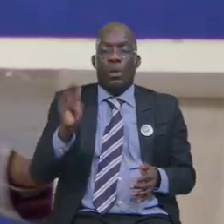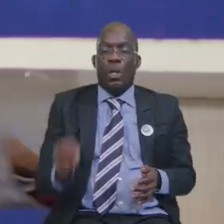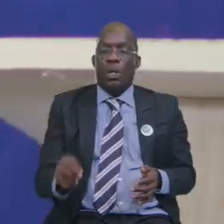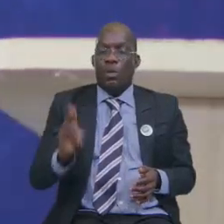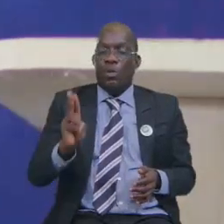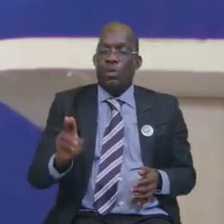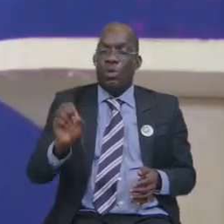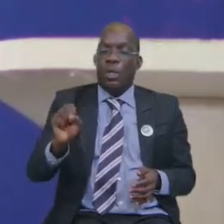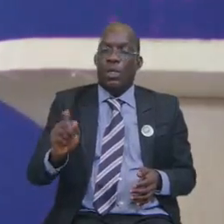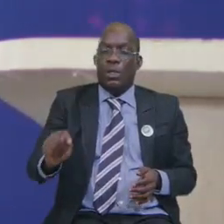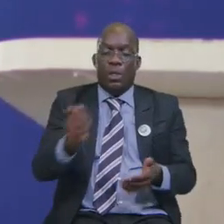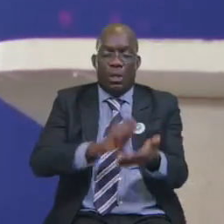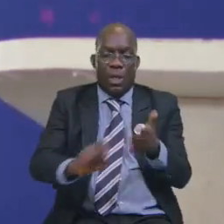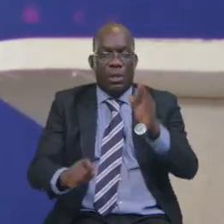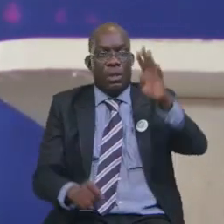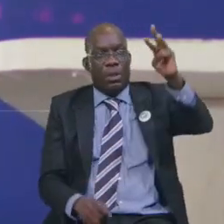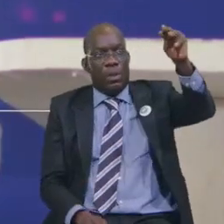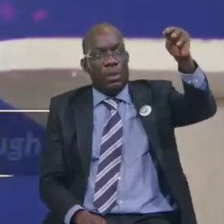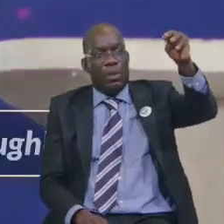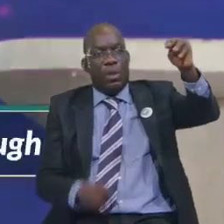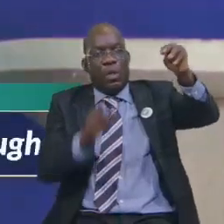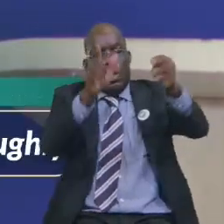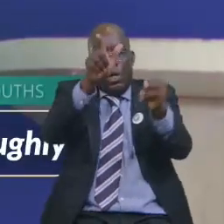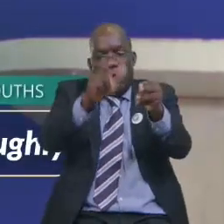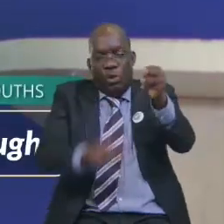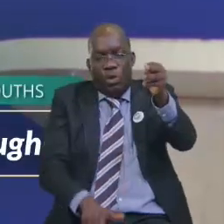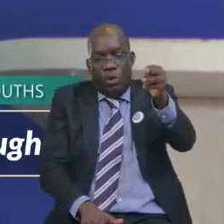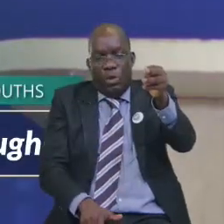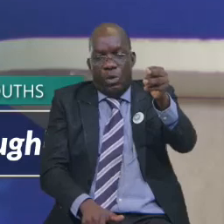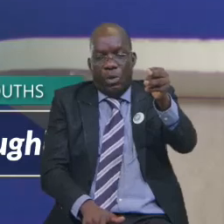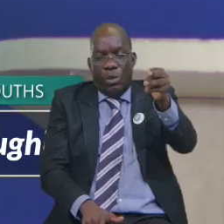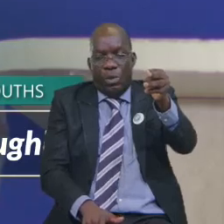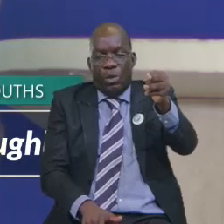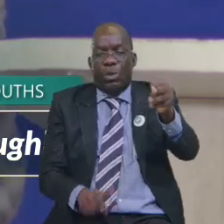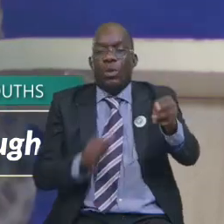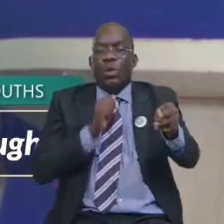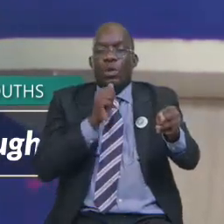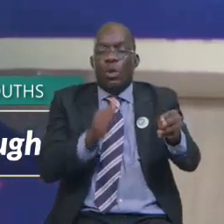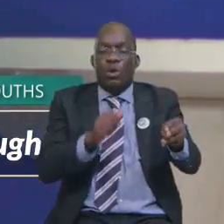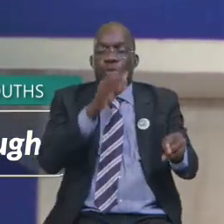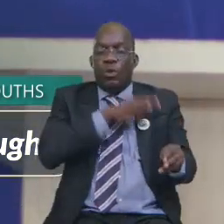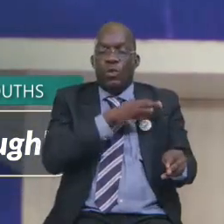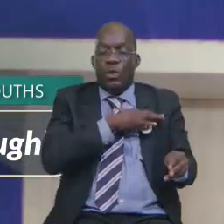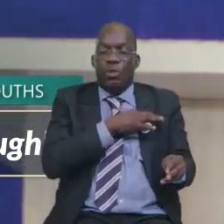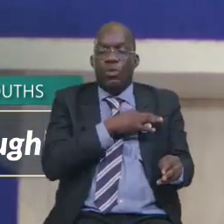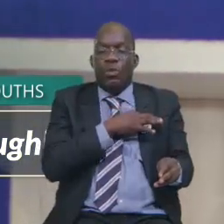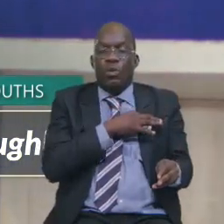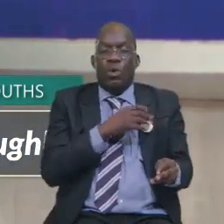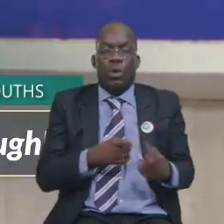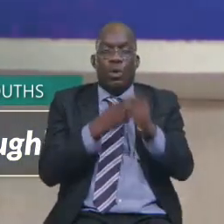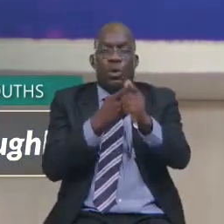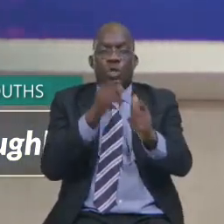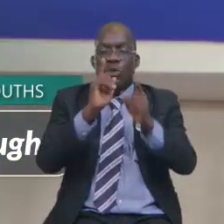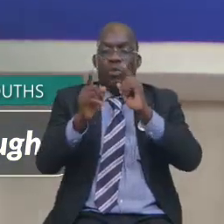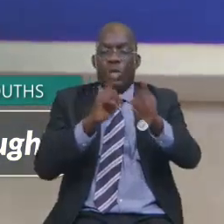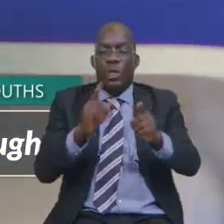M-U-S-T. Minimize unprofitable speech thoroughly. You see,